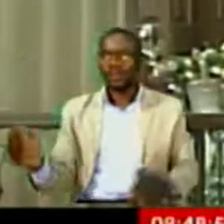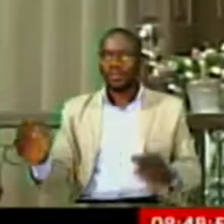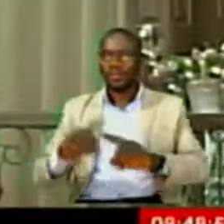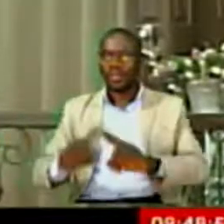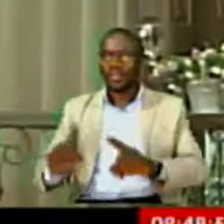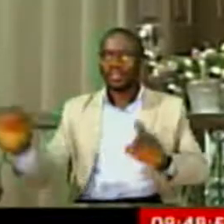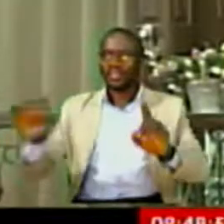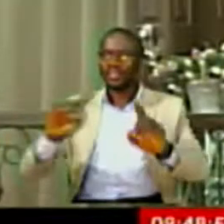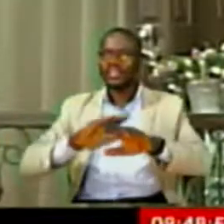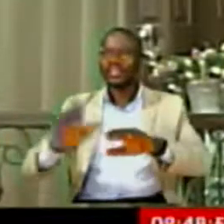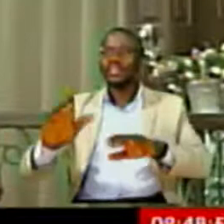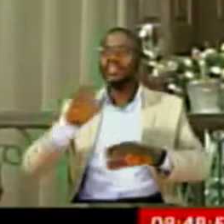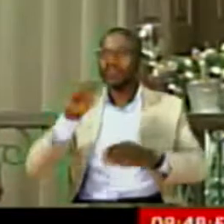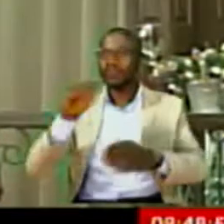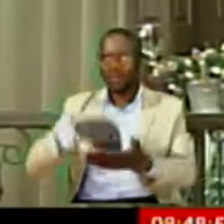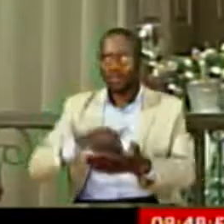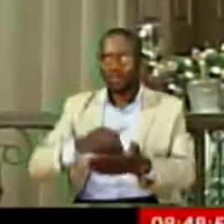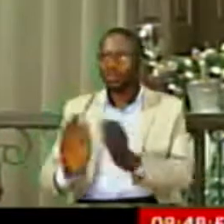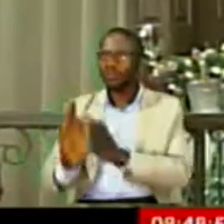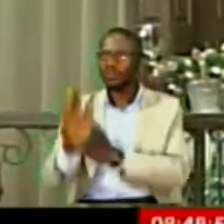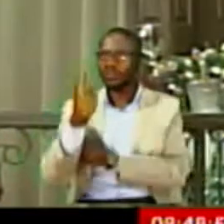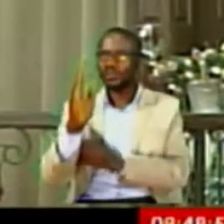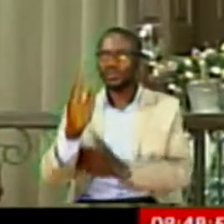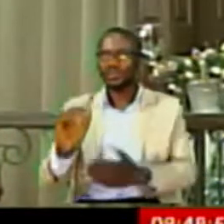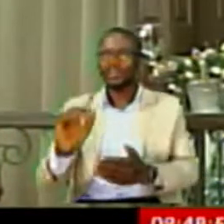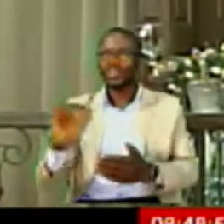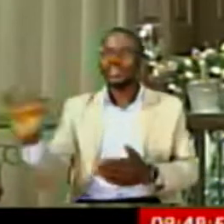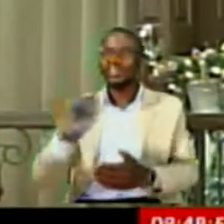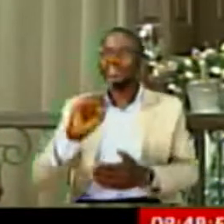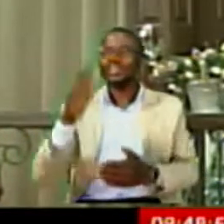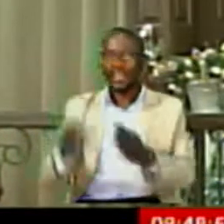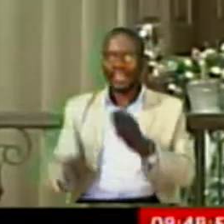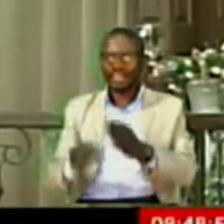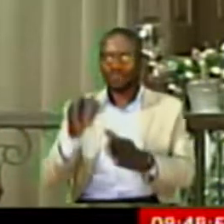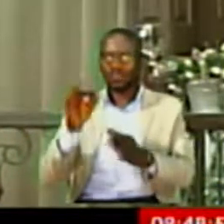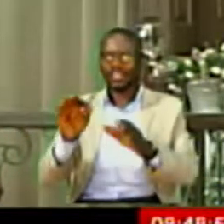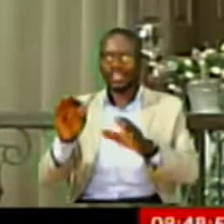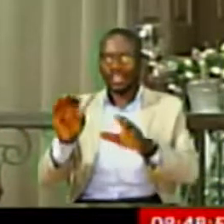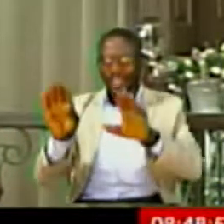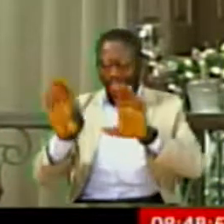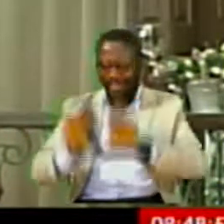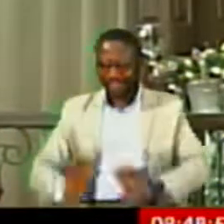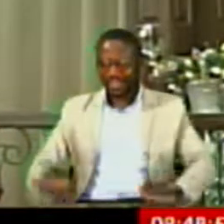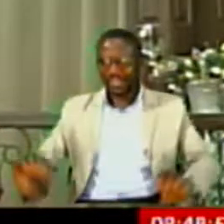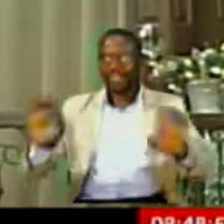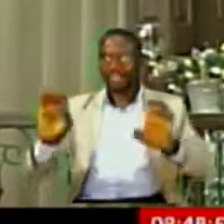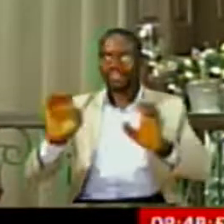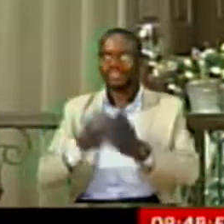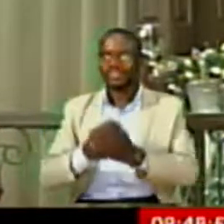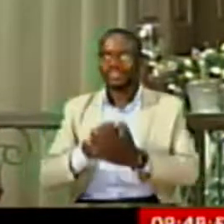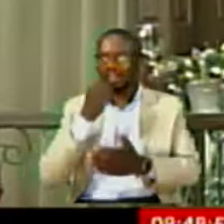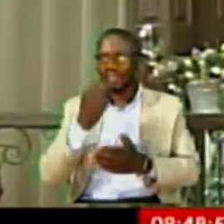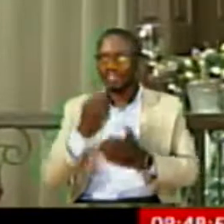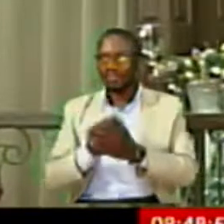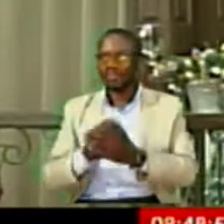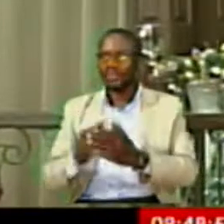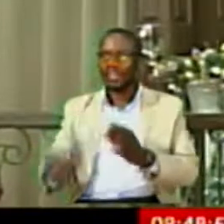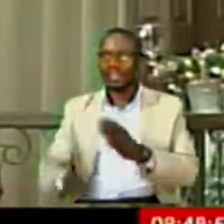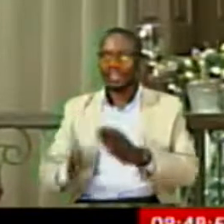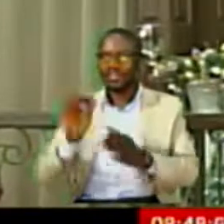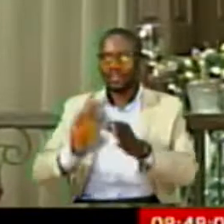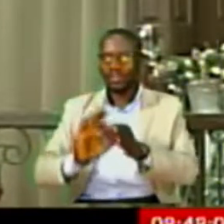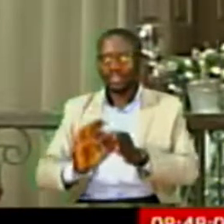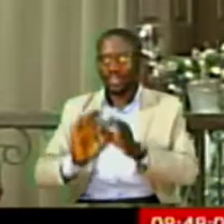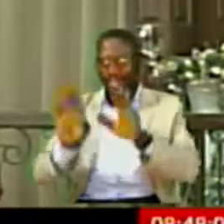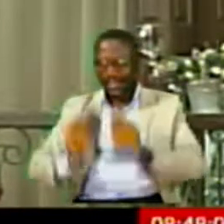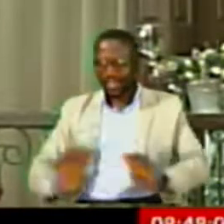Dieu. But he was not God yet. Il était l'Esprit éternel. He was the everlasting spirit. L'Esprit éternel qui était dans l'éternité. The everlasting spirit